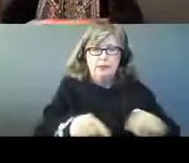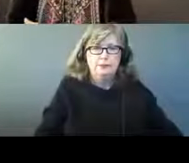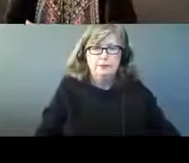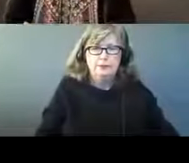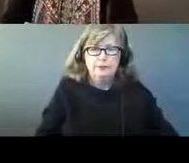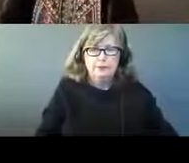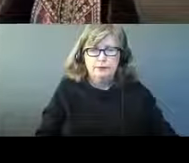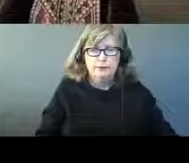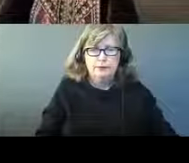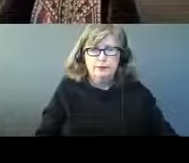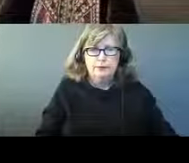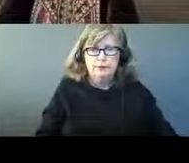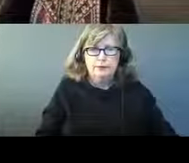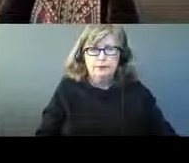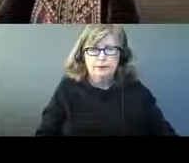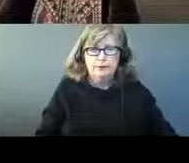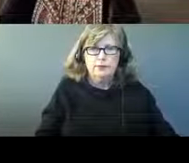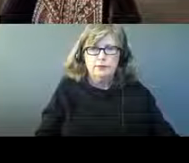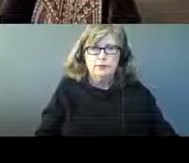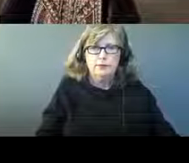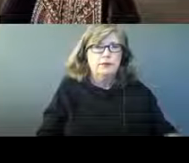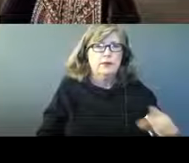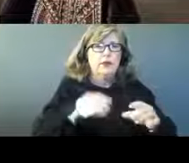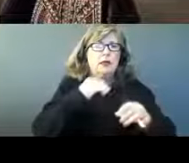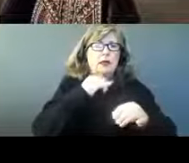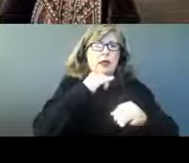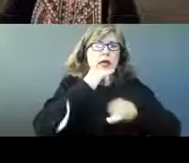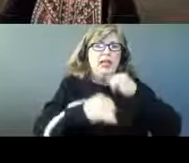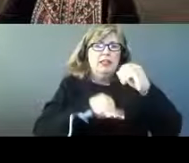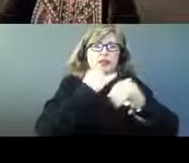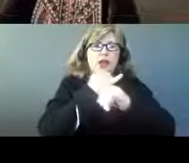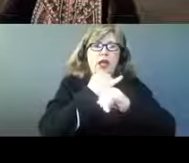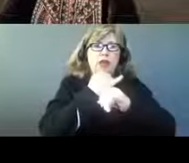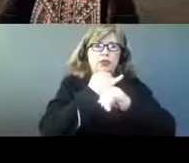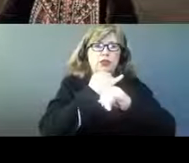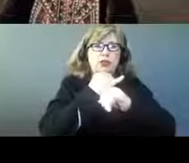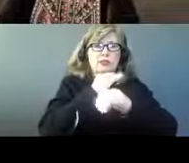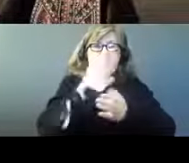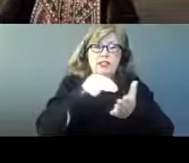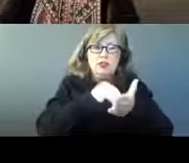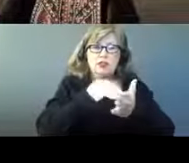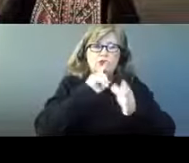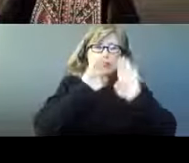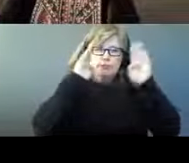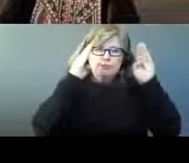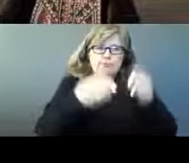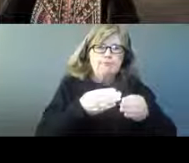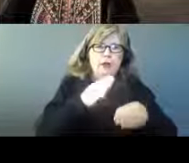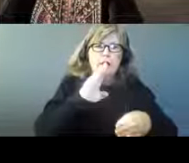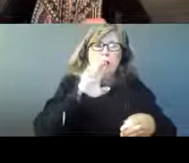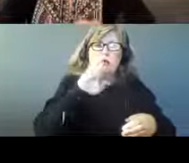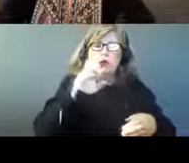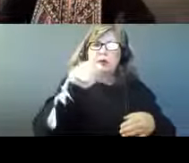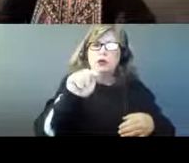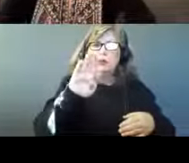So international longevity centers were the brainchild of Dr. Robert Butler, who was a very well-known geriatrician from Columbia University